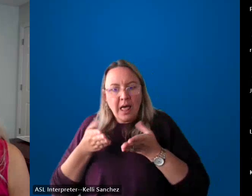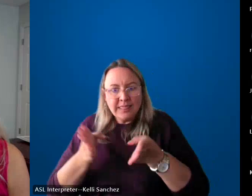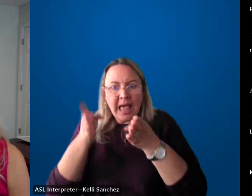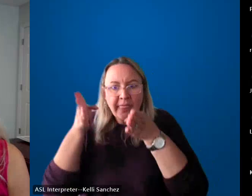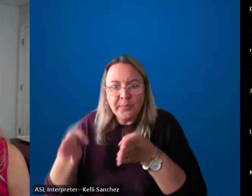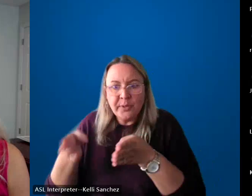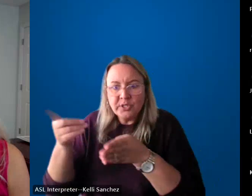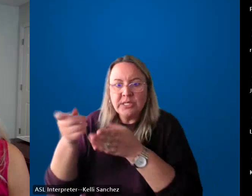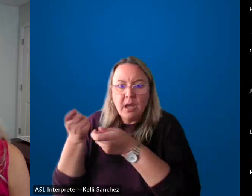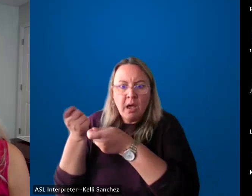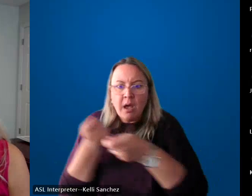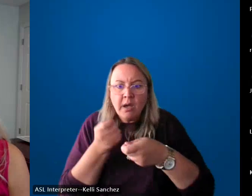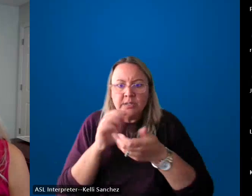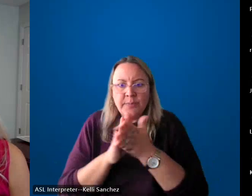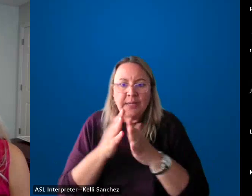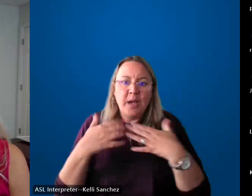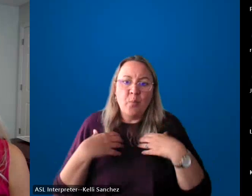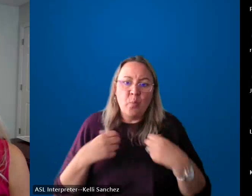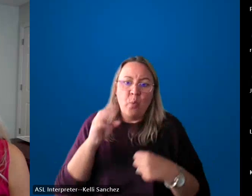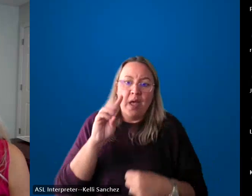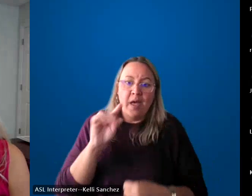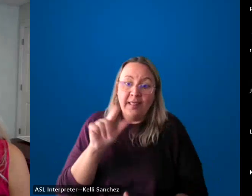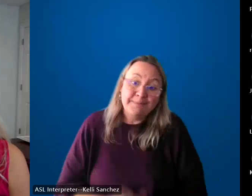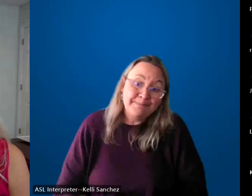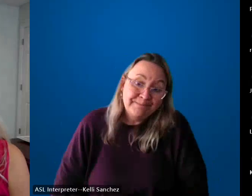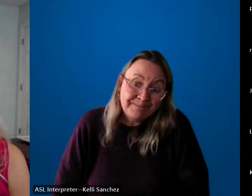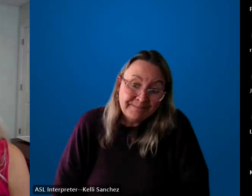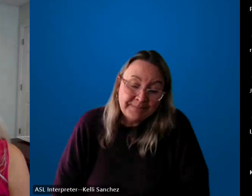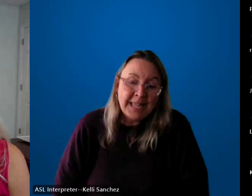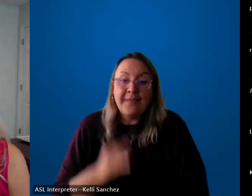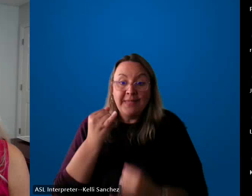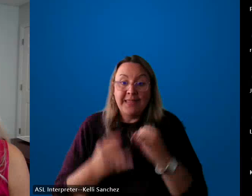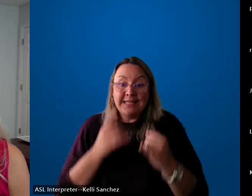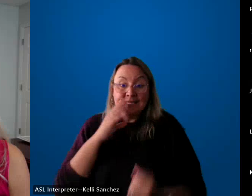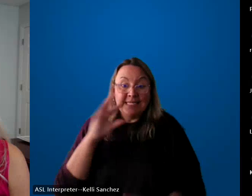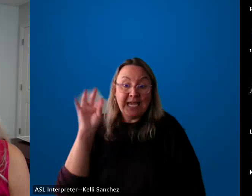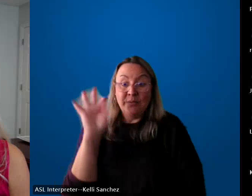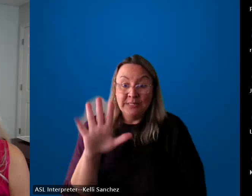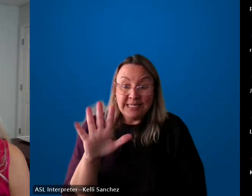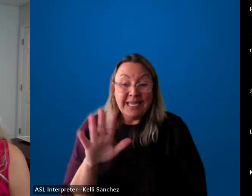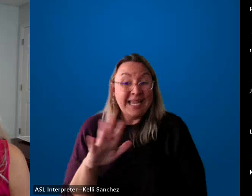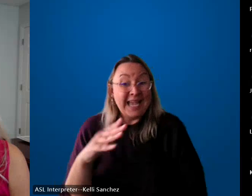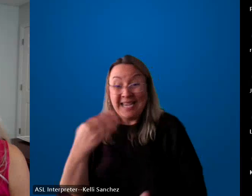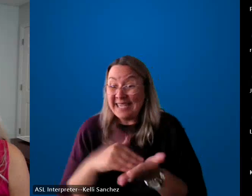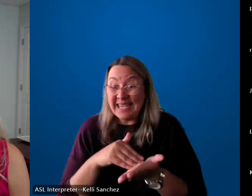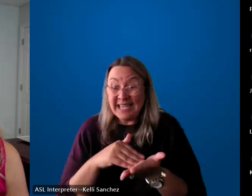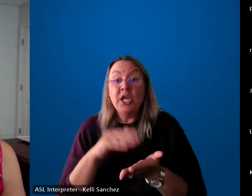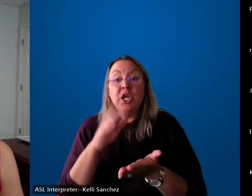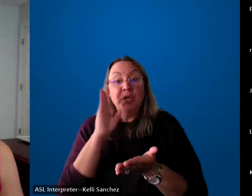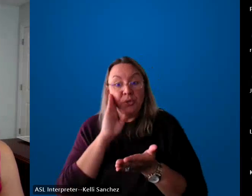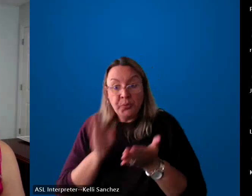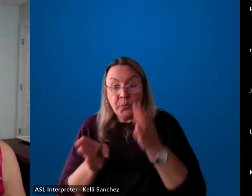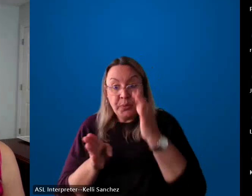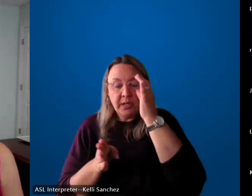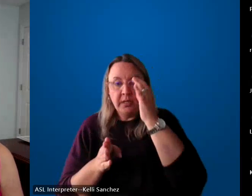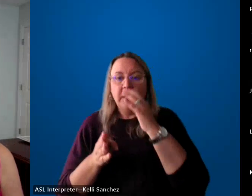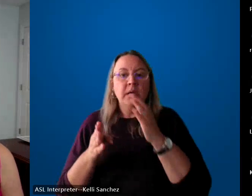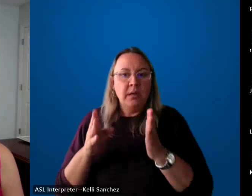into wellness. And the last thing that I'll say is, again, you're going to pay for it either